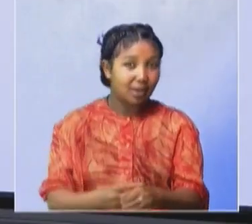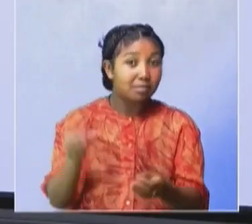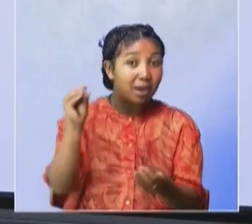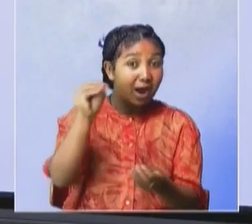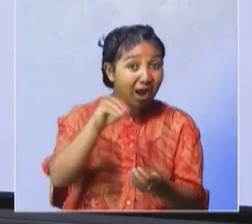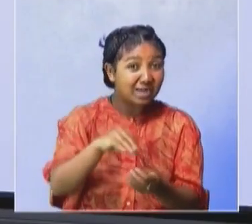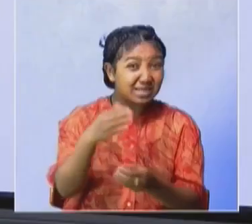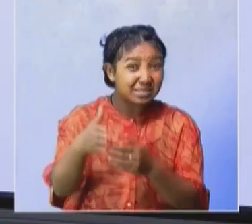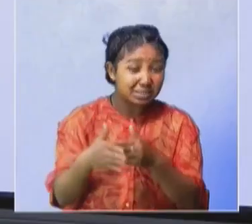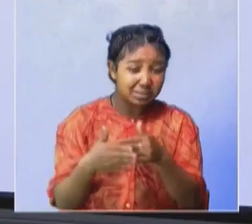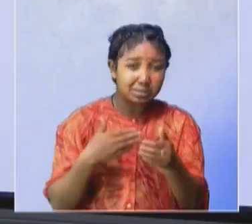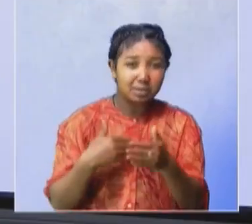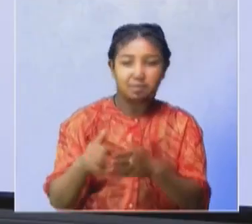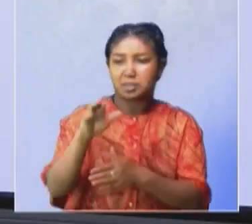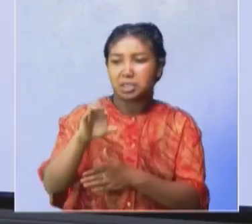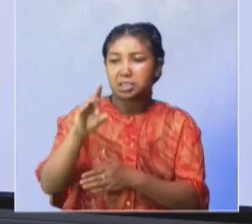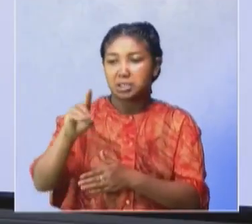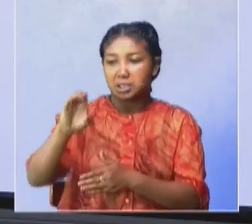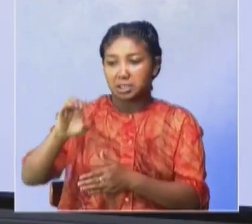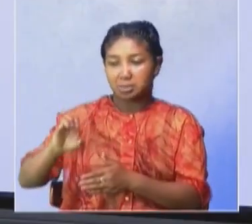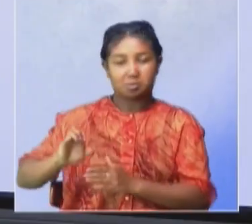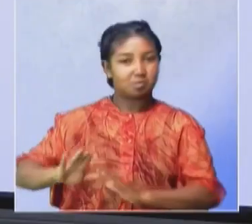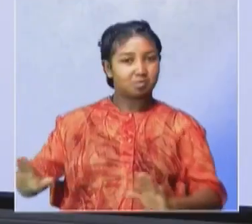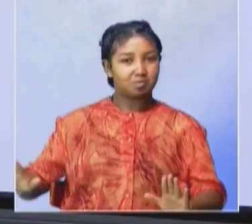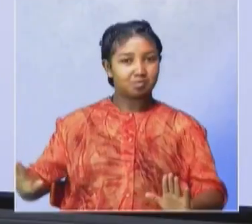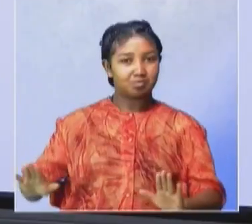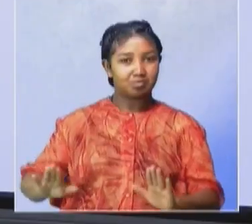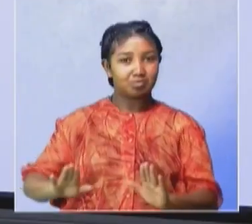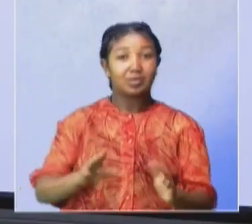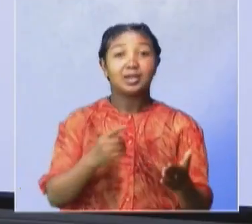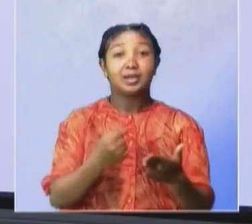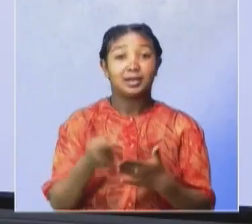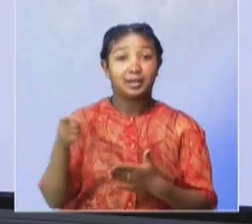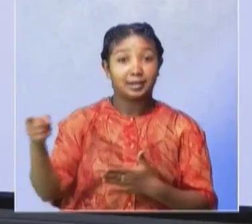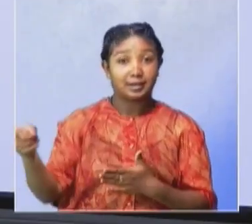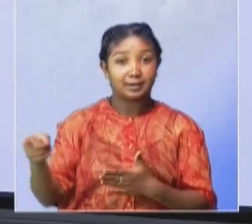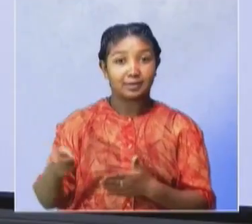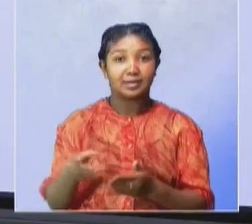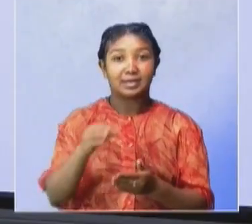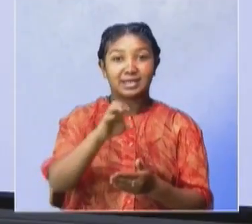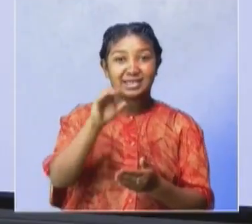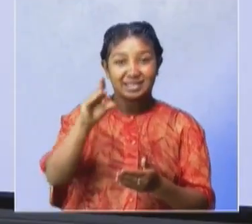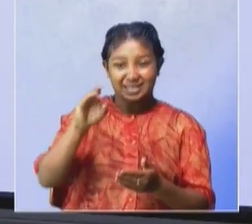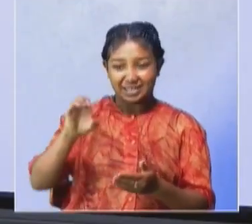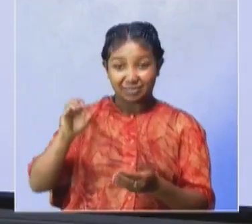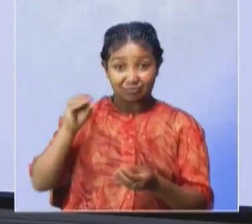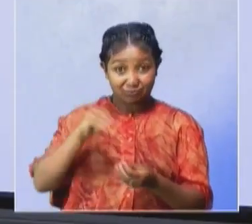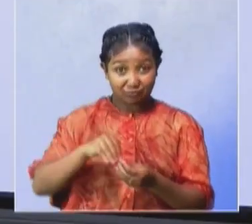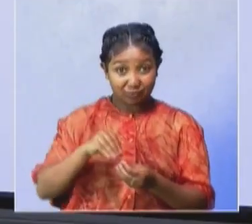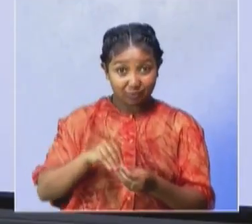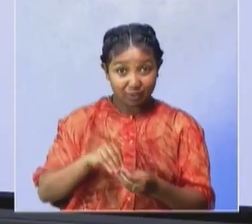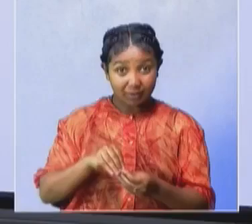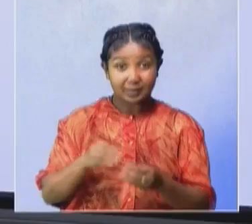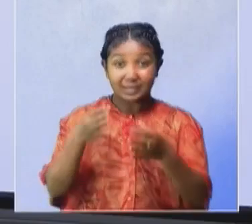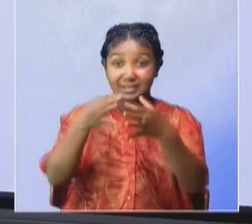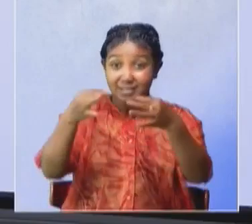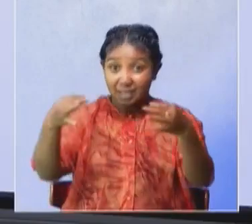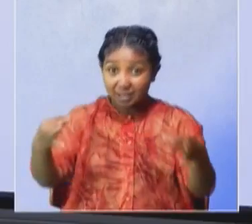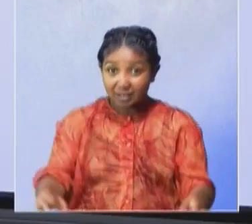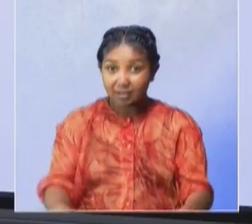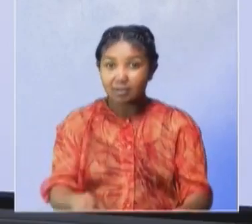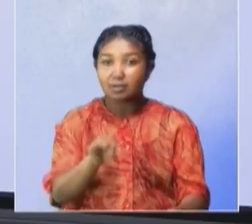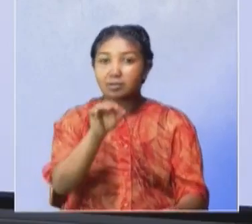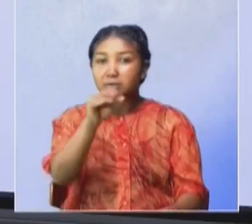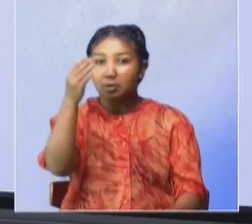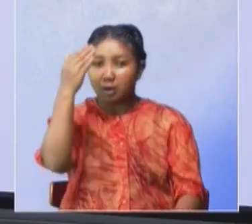adding easily ed. So when we come to here, when we add these verbs in the sentence, you